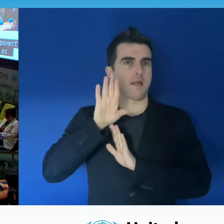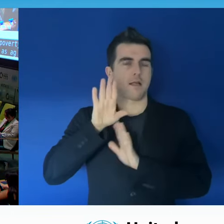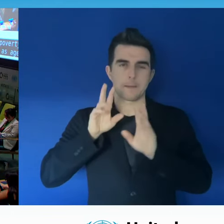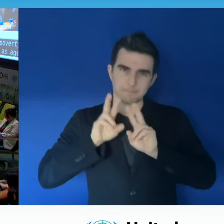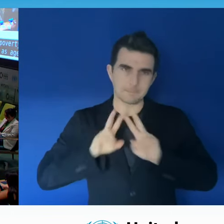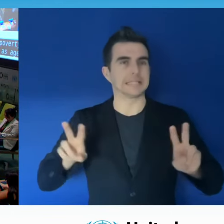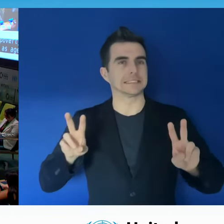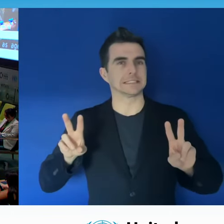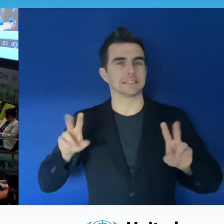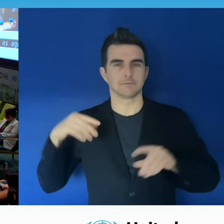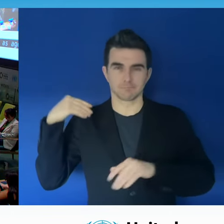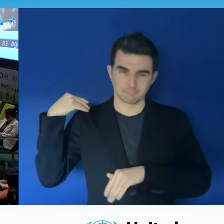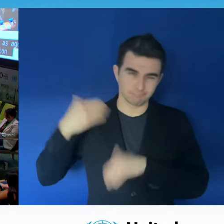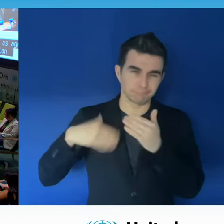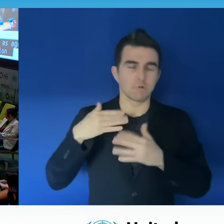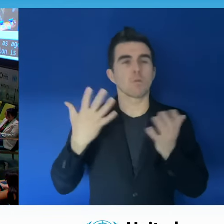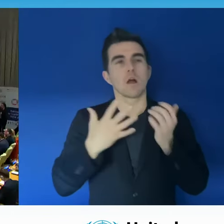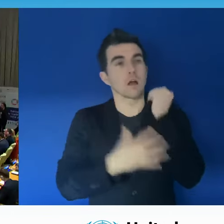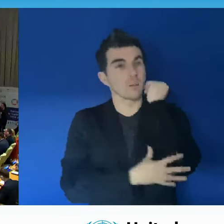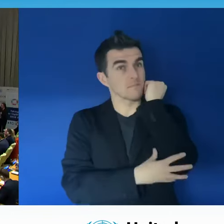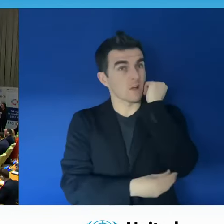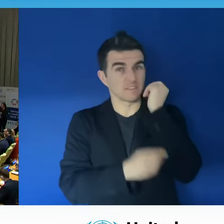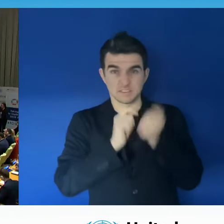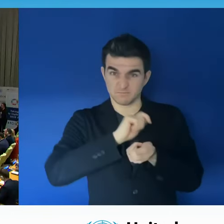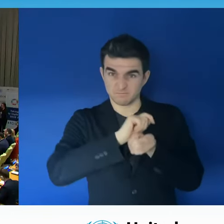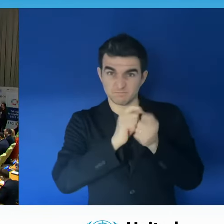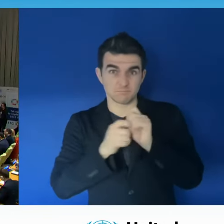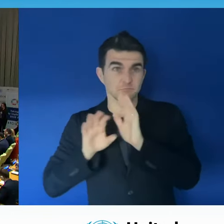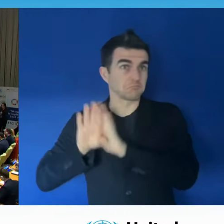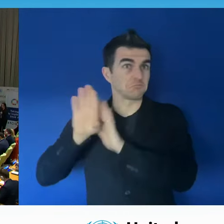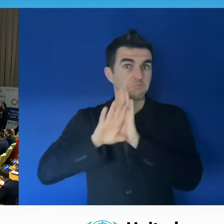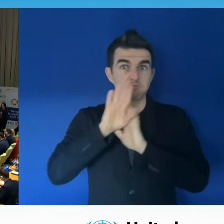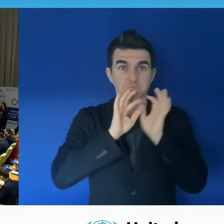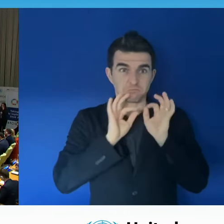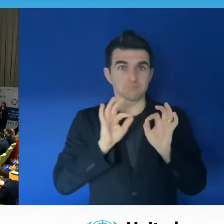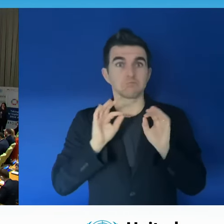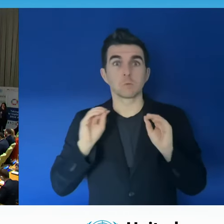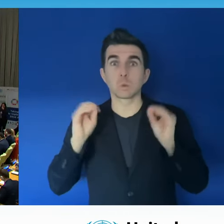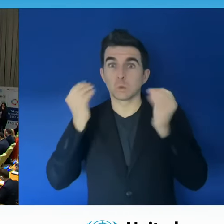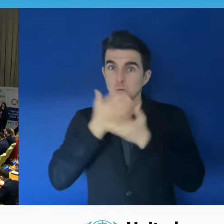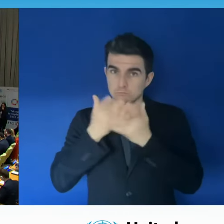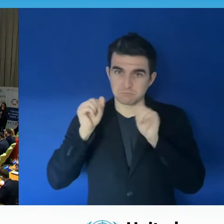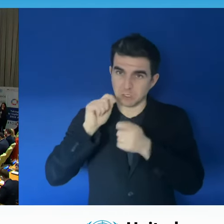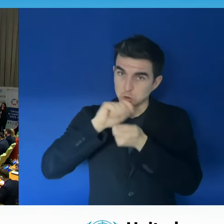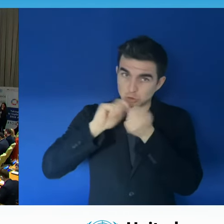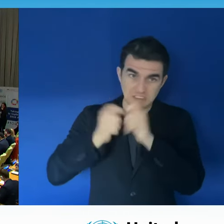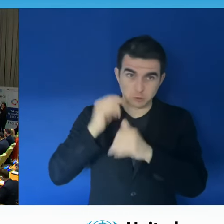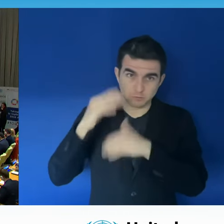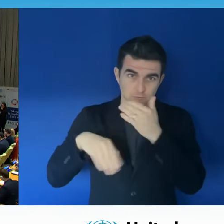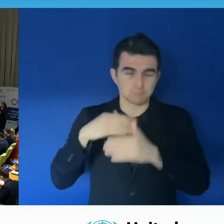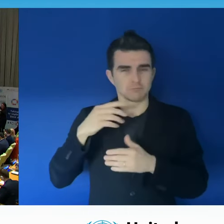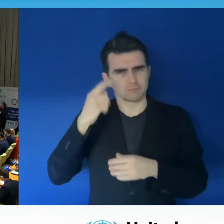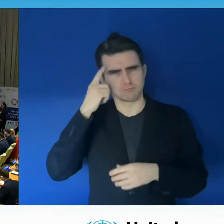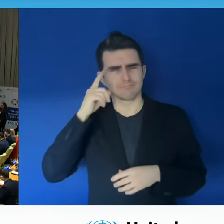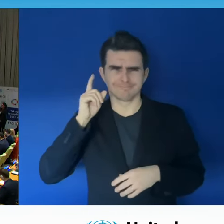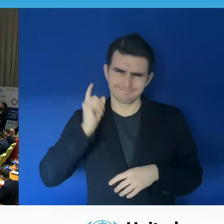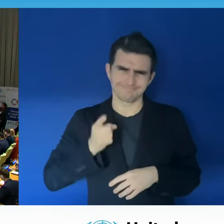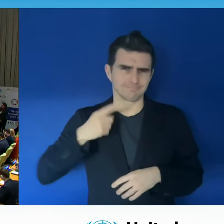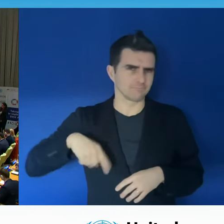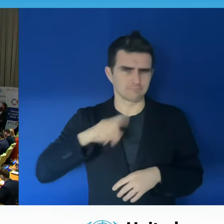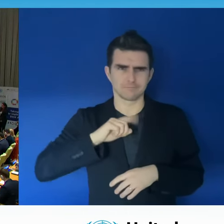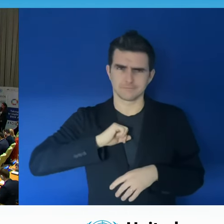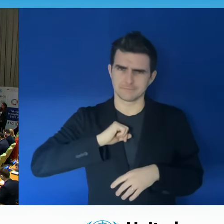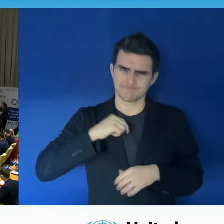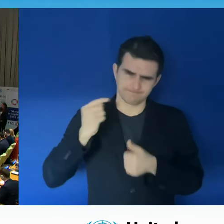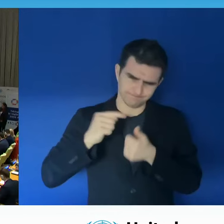urgent need for targeting intervention to address multidimensional poverty, particularly through empowering our